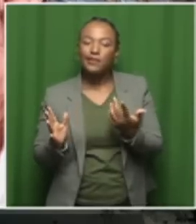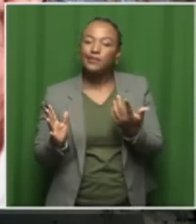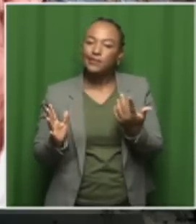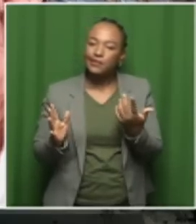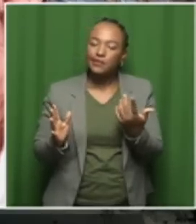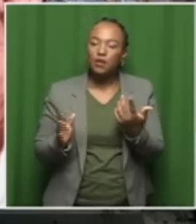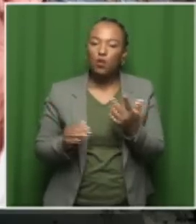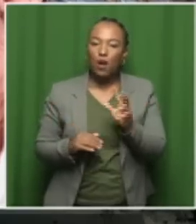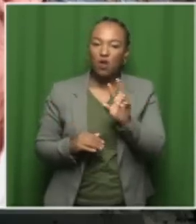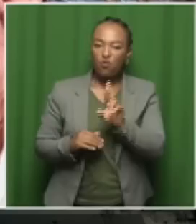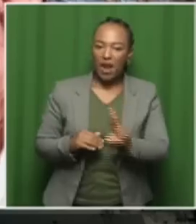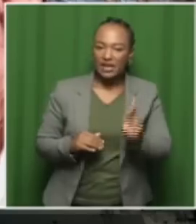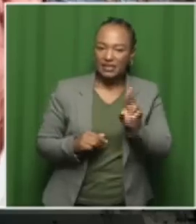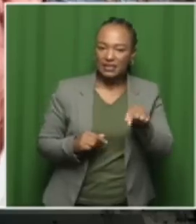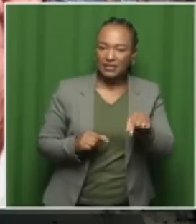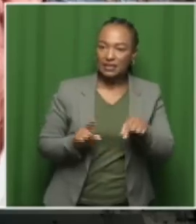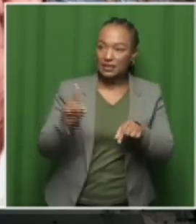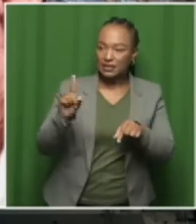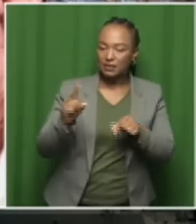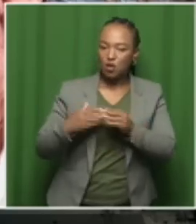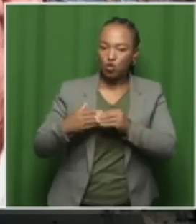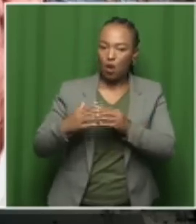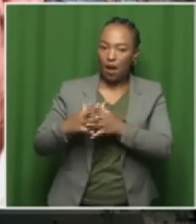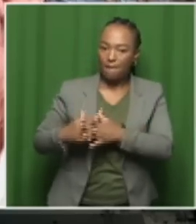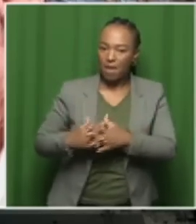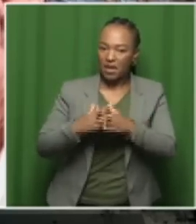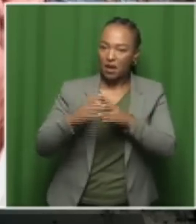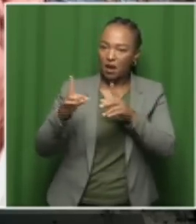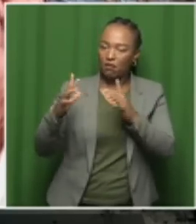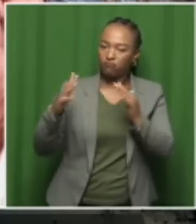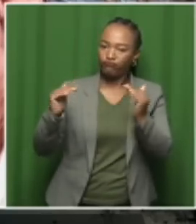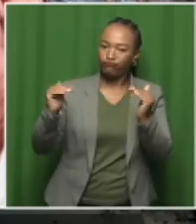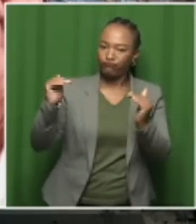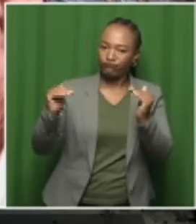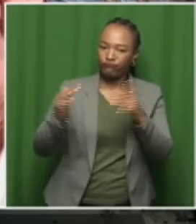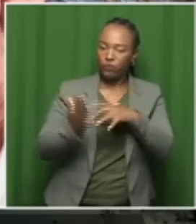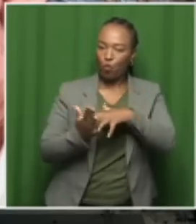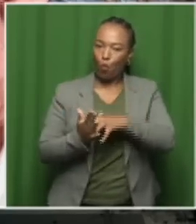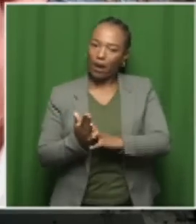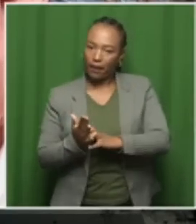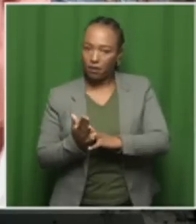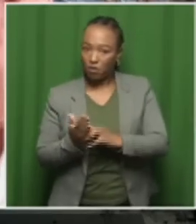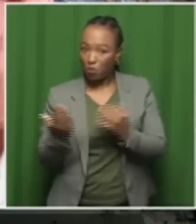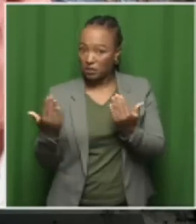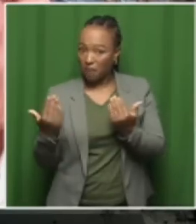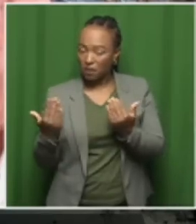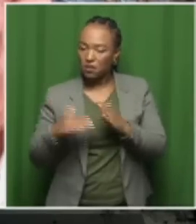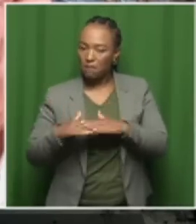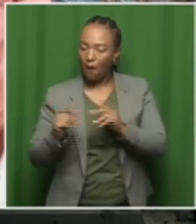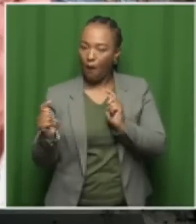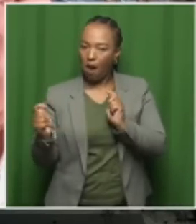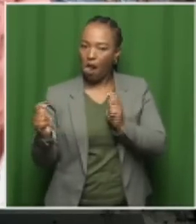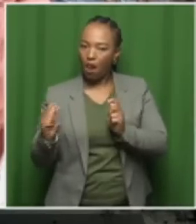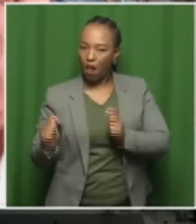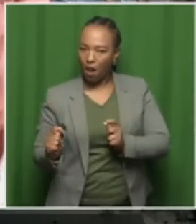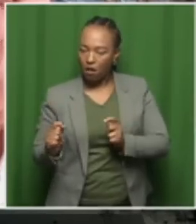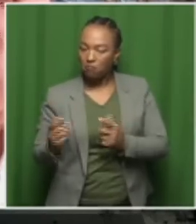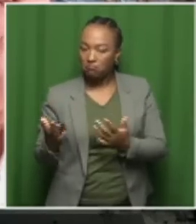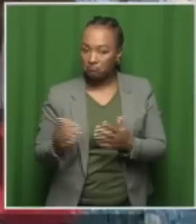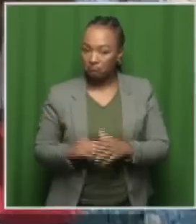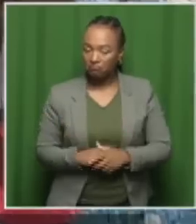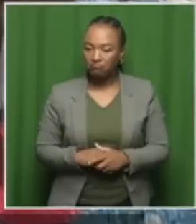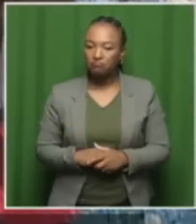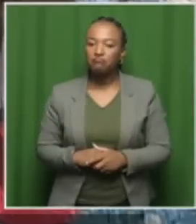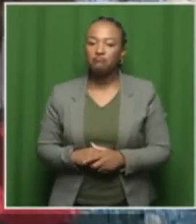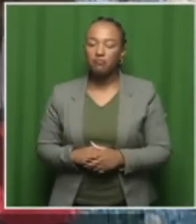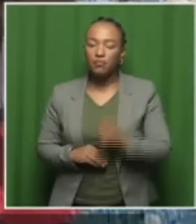against the US dollar. Should we anticipate more negative adjustments? I think we could have some more negative adjustments, but